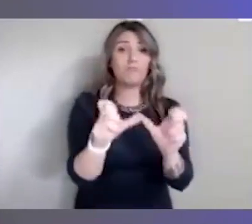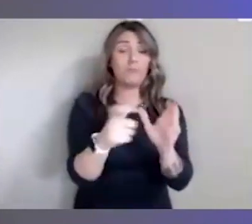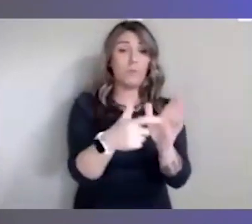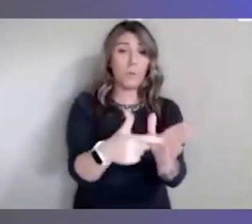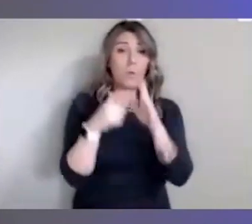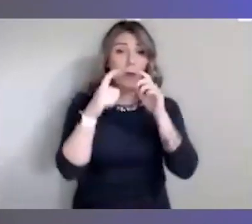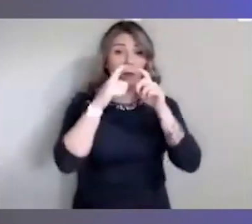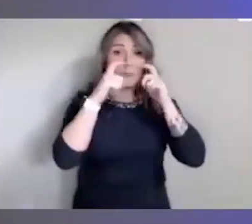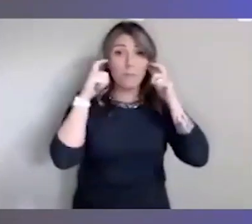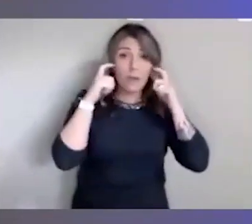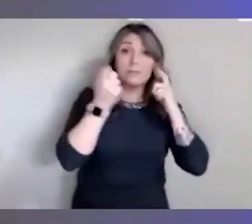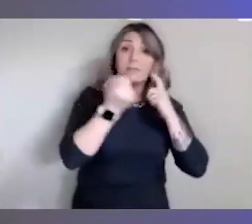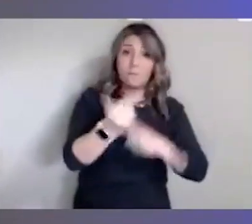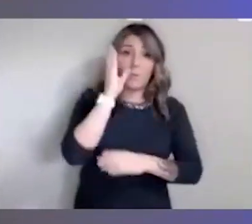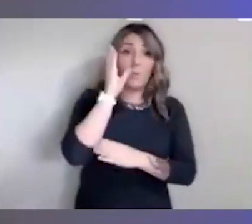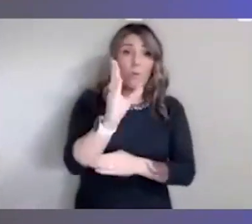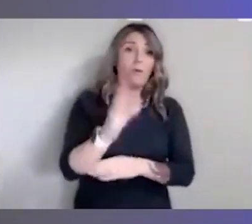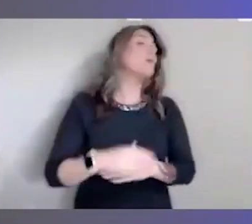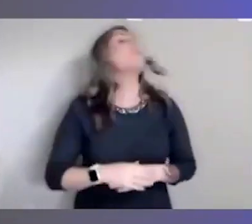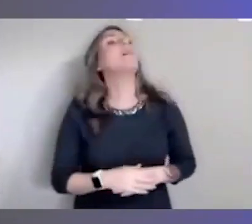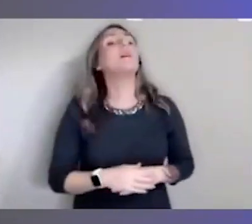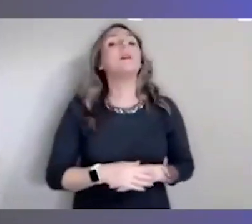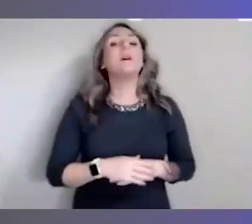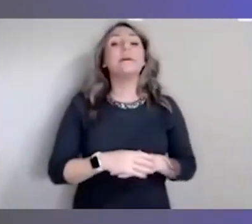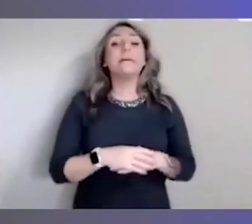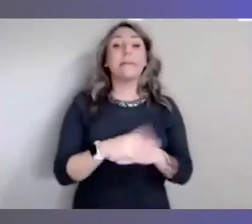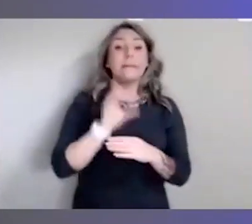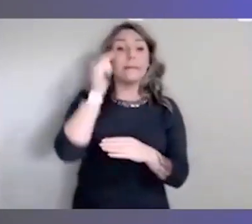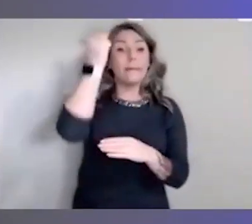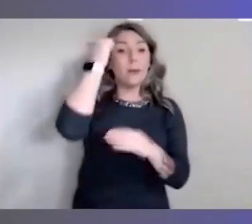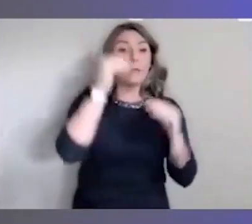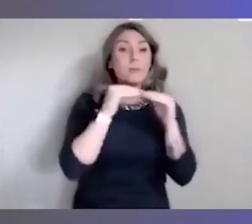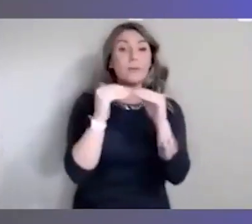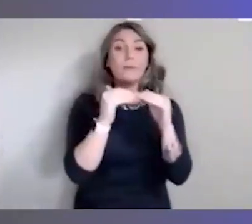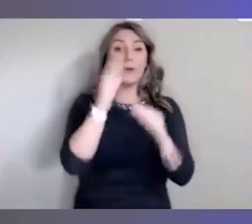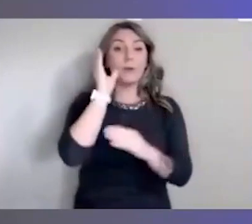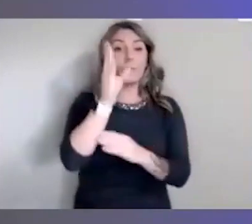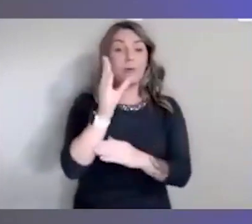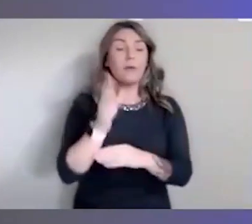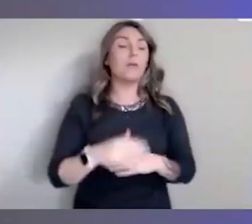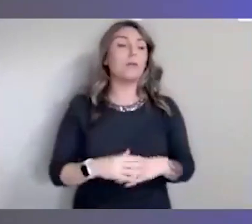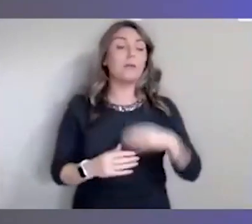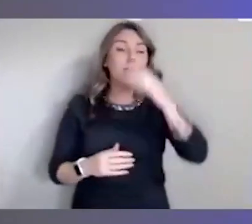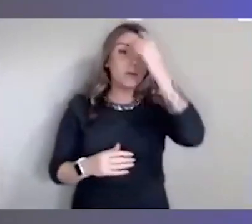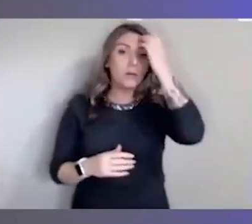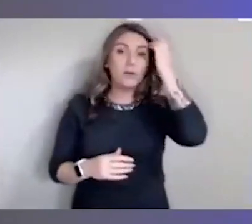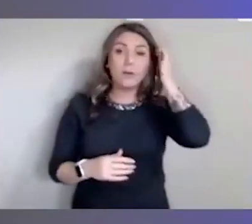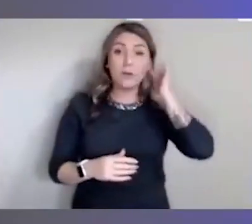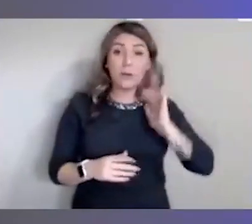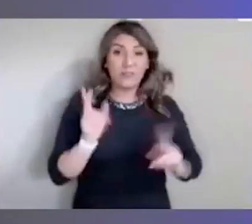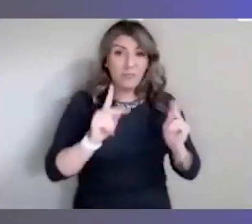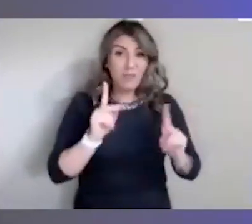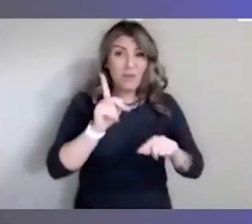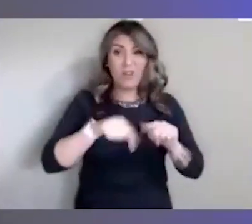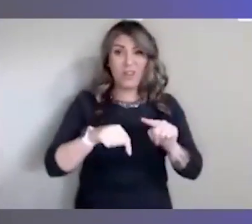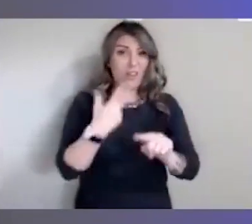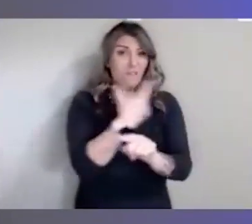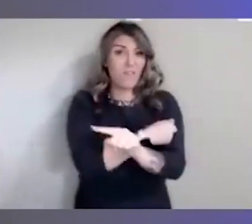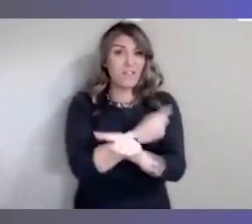them will. Unified Government will, because we do have people who are not able to get vaccinated because they